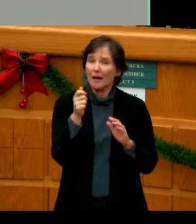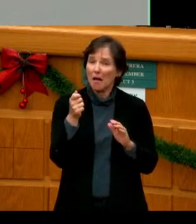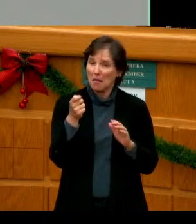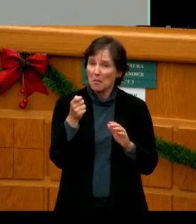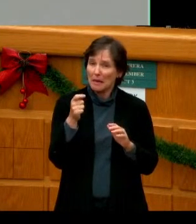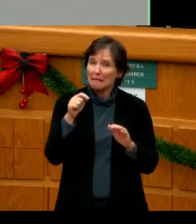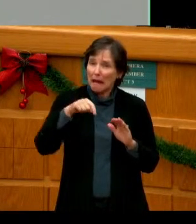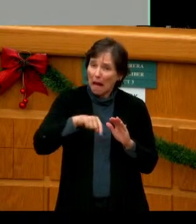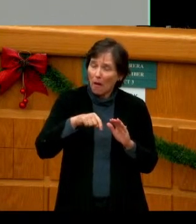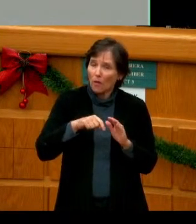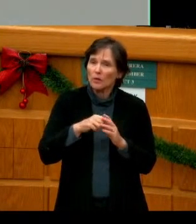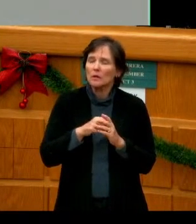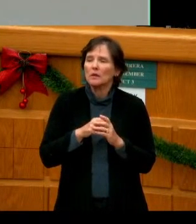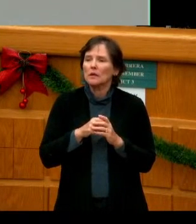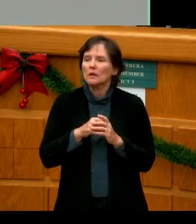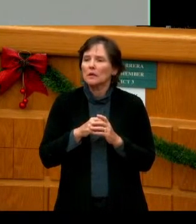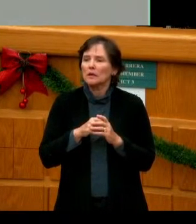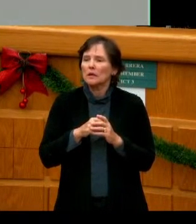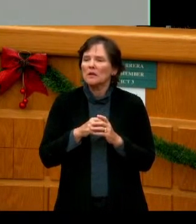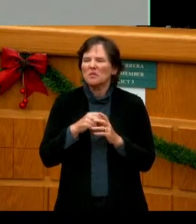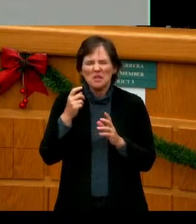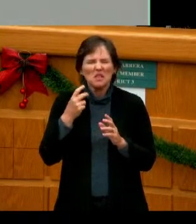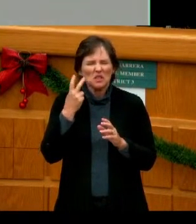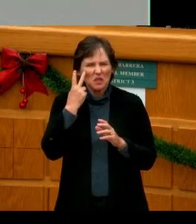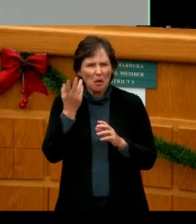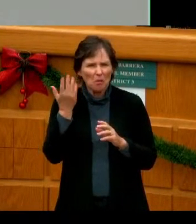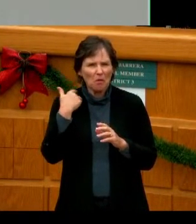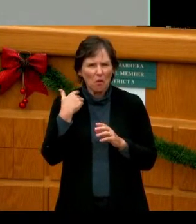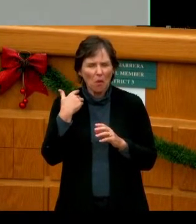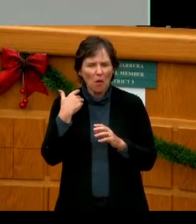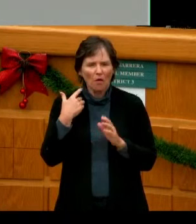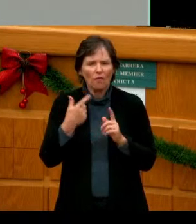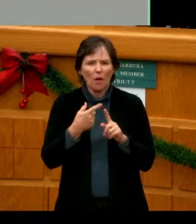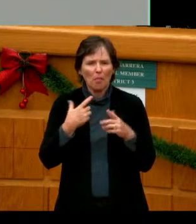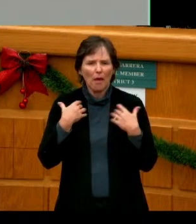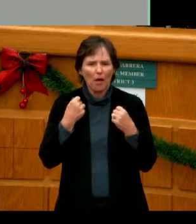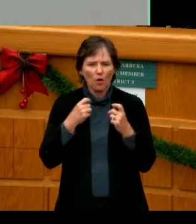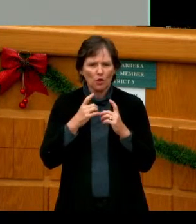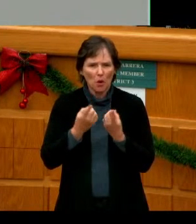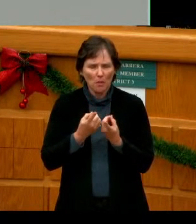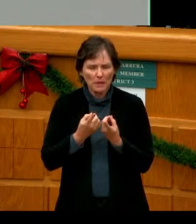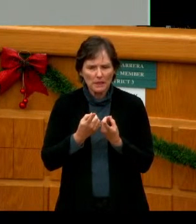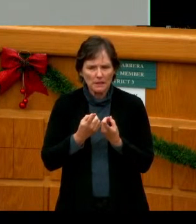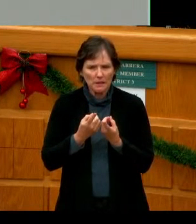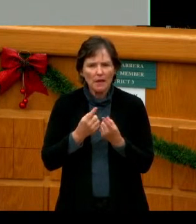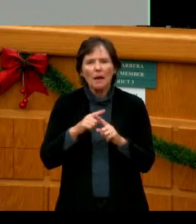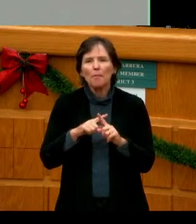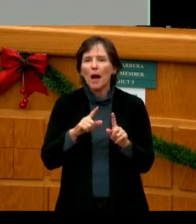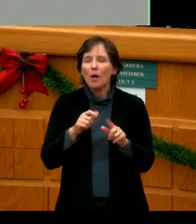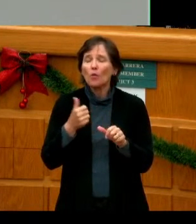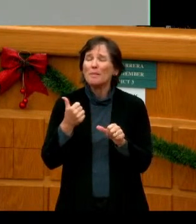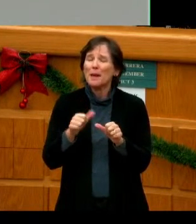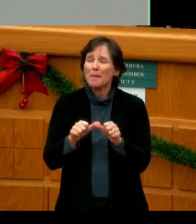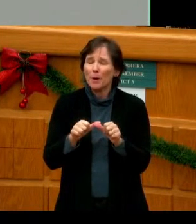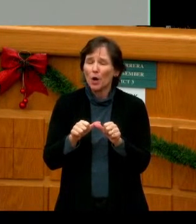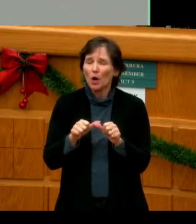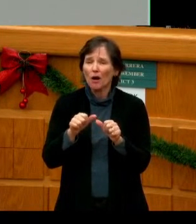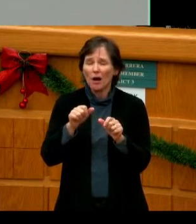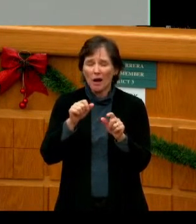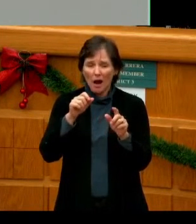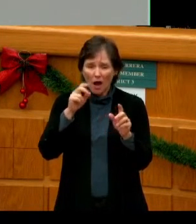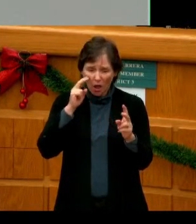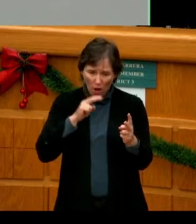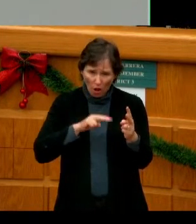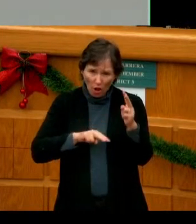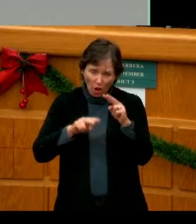kind of leveled off or gone down, and you saw that in the graphs that Public Health Director Rodriguez showed earlier. But you kind of